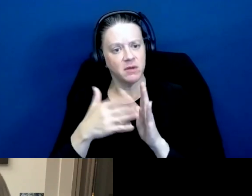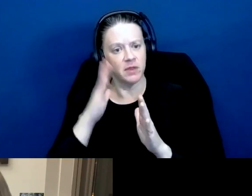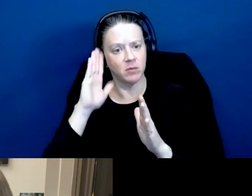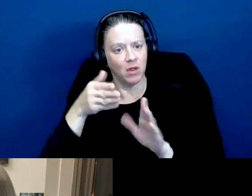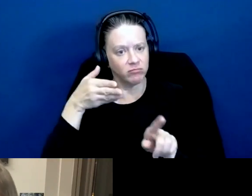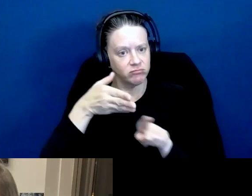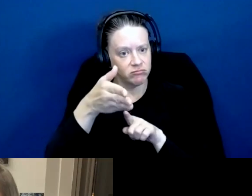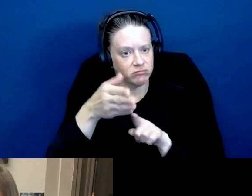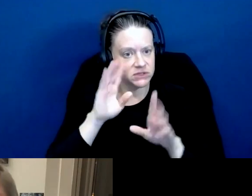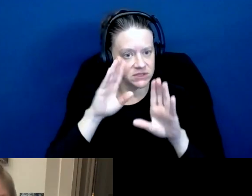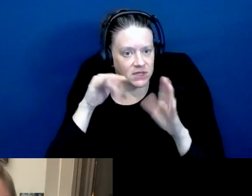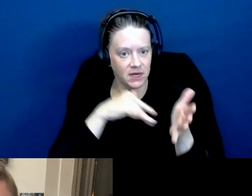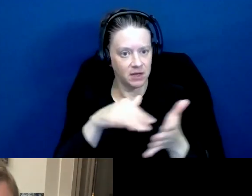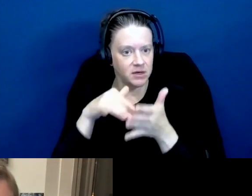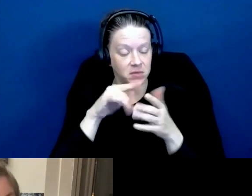Yeah.